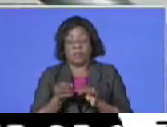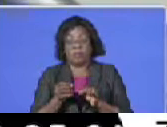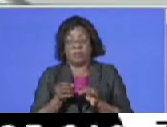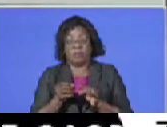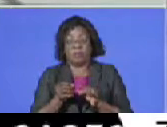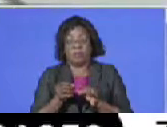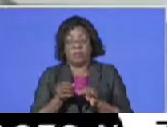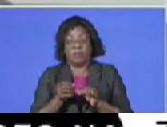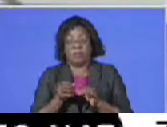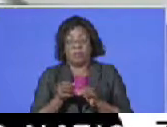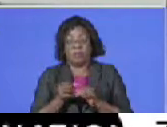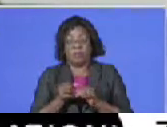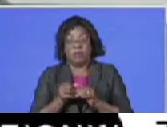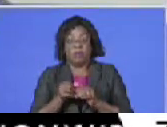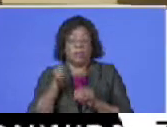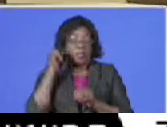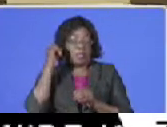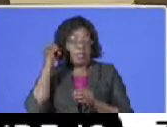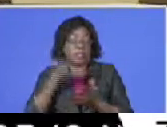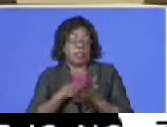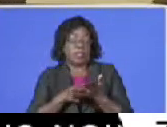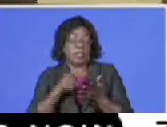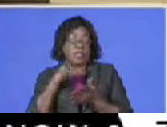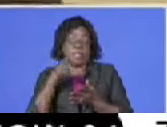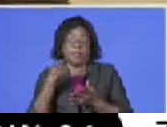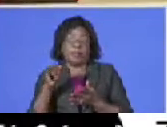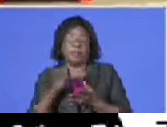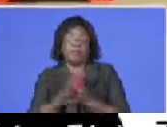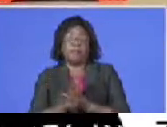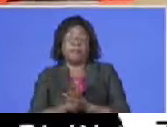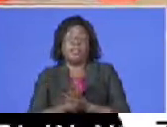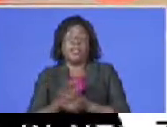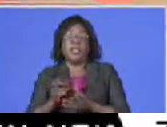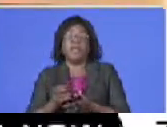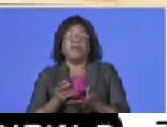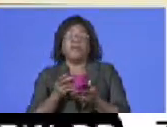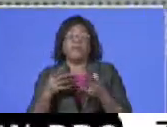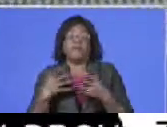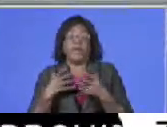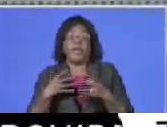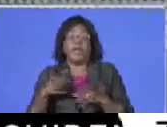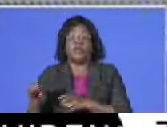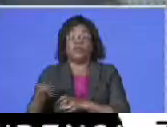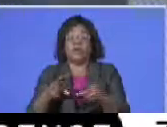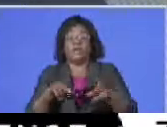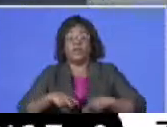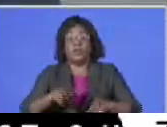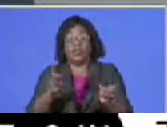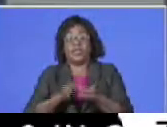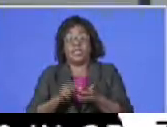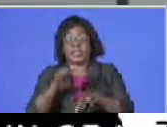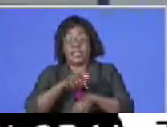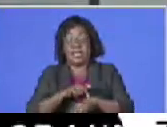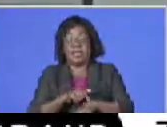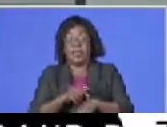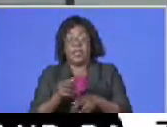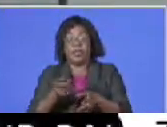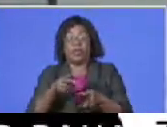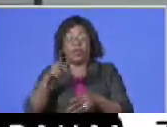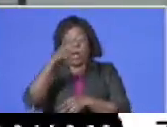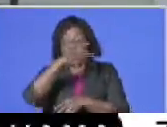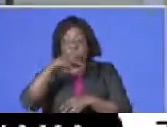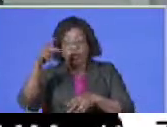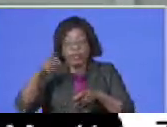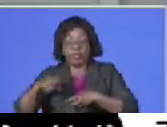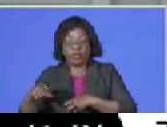about 90-95%. If you were scheduled to travel during this time, financial controller at Premier Travel, Kevin